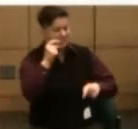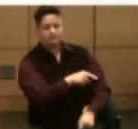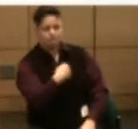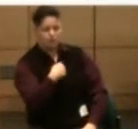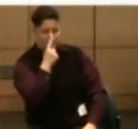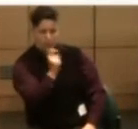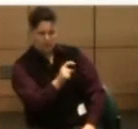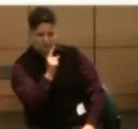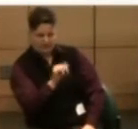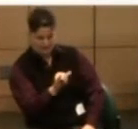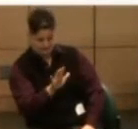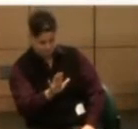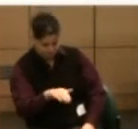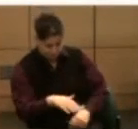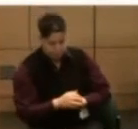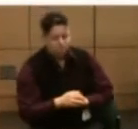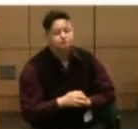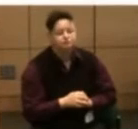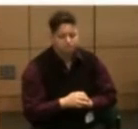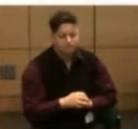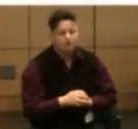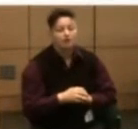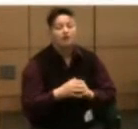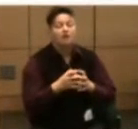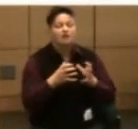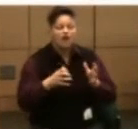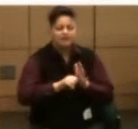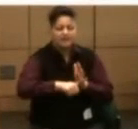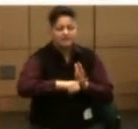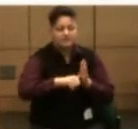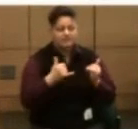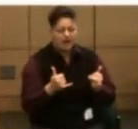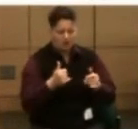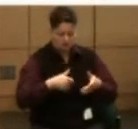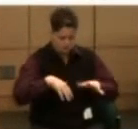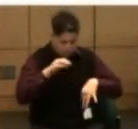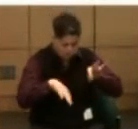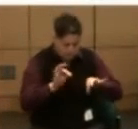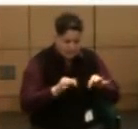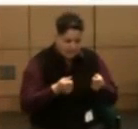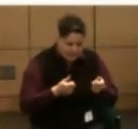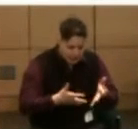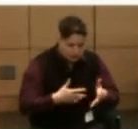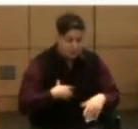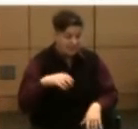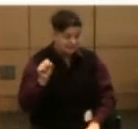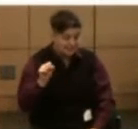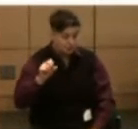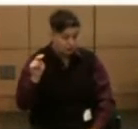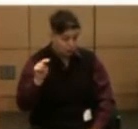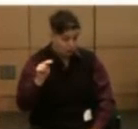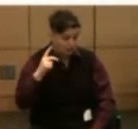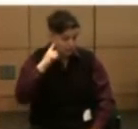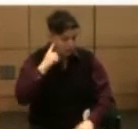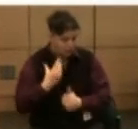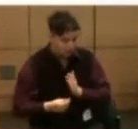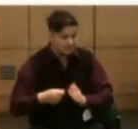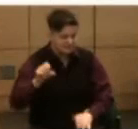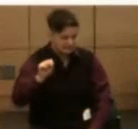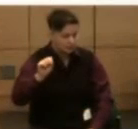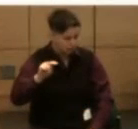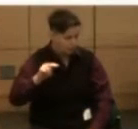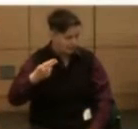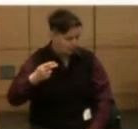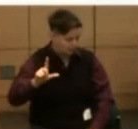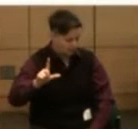So a lot of the emphasis on trying to discover etiology in sensorineural hearing loss is on imaging. And again,